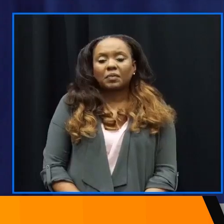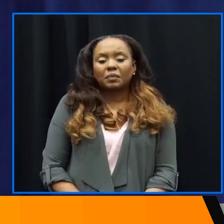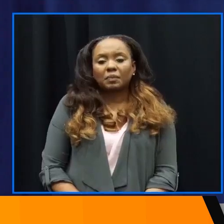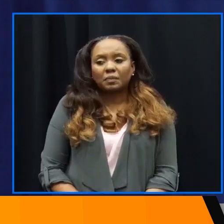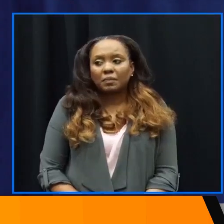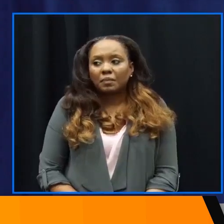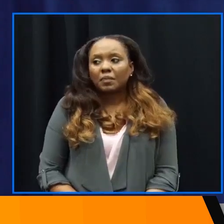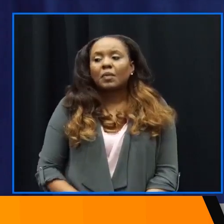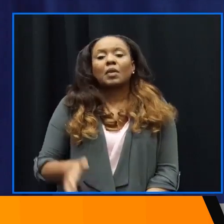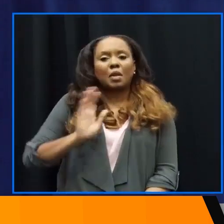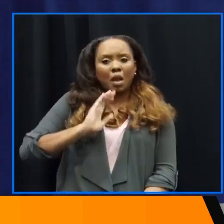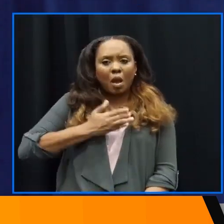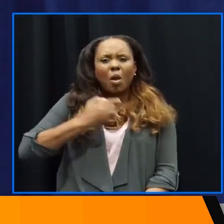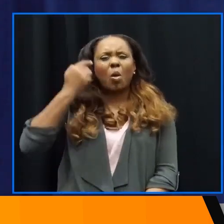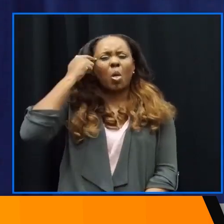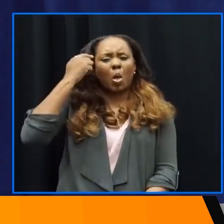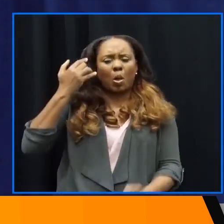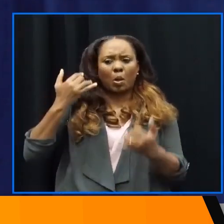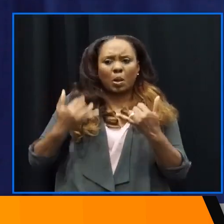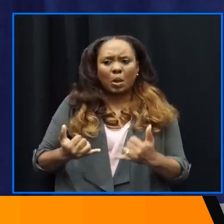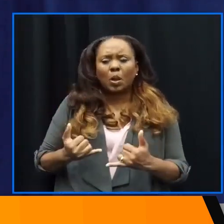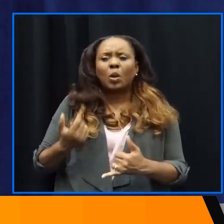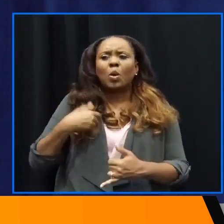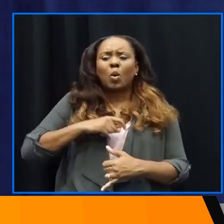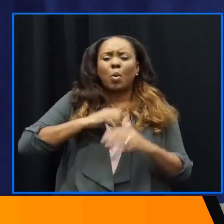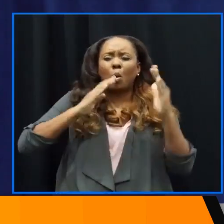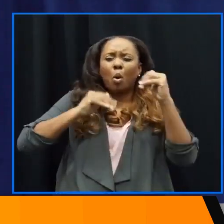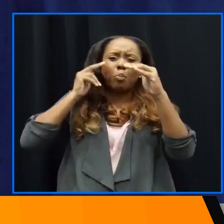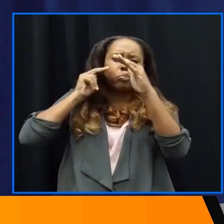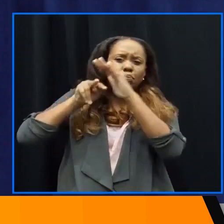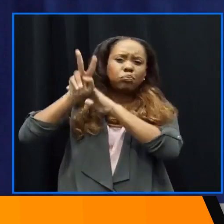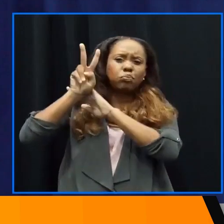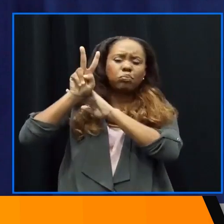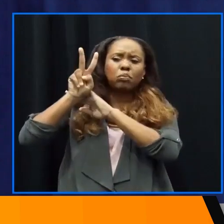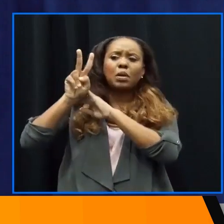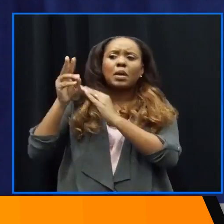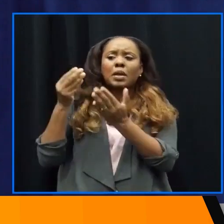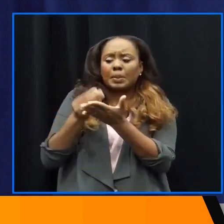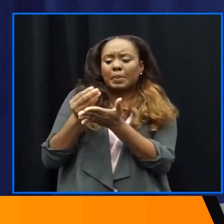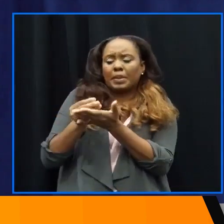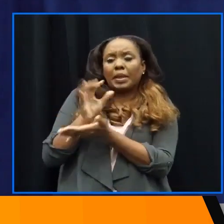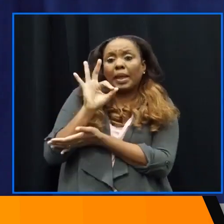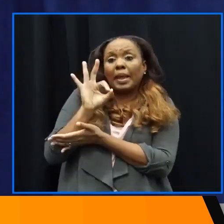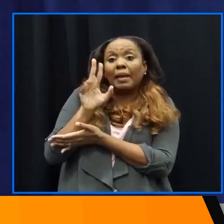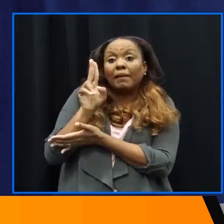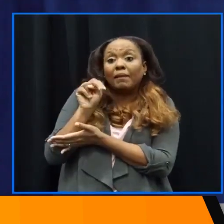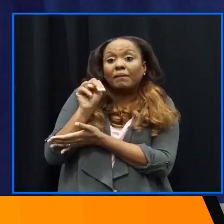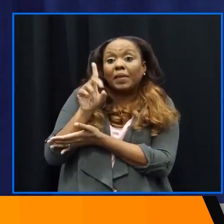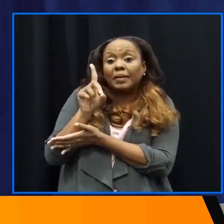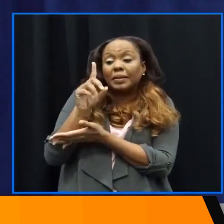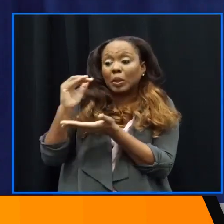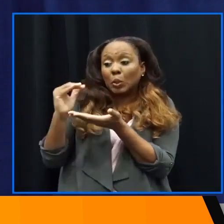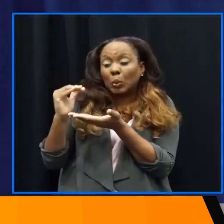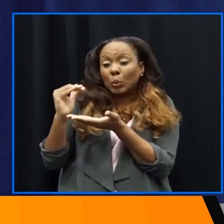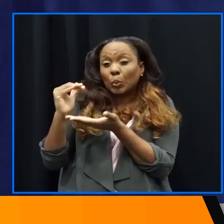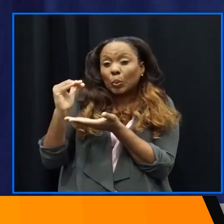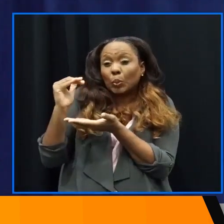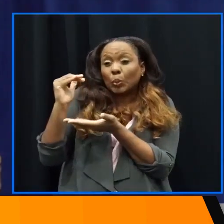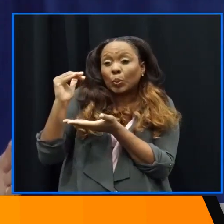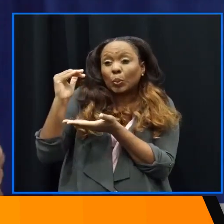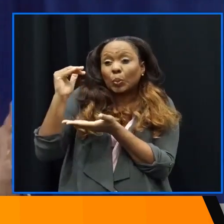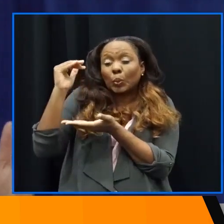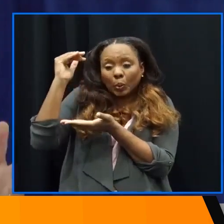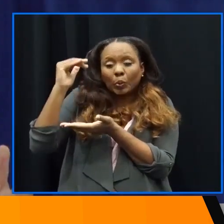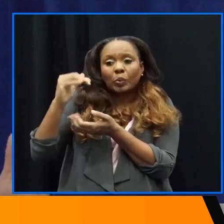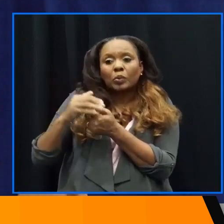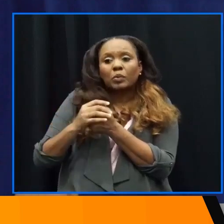pessimistic outlook but on a more optimistic outlook it could be in 2041. So if we think about only 12 years you know